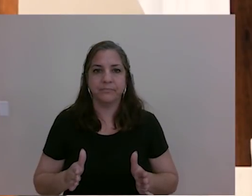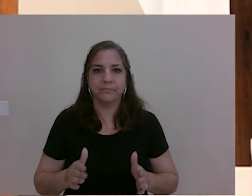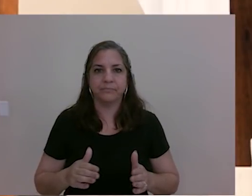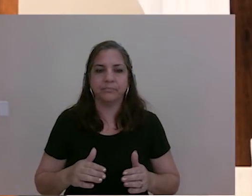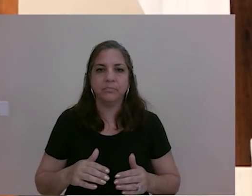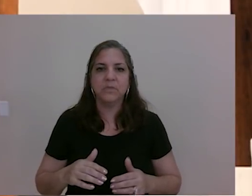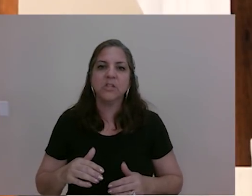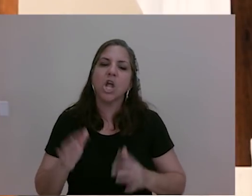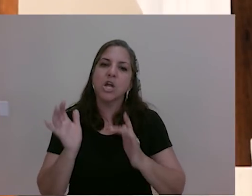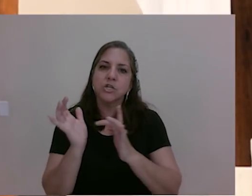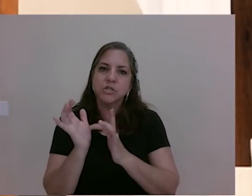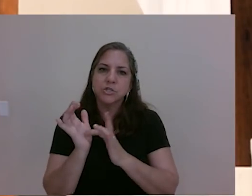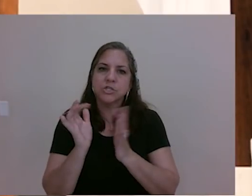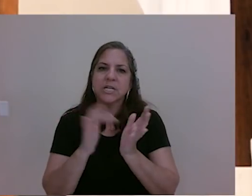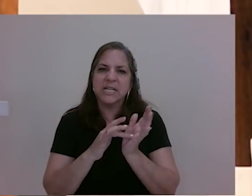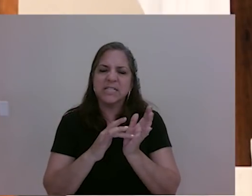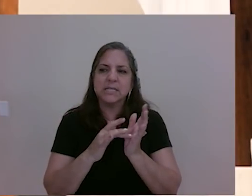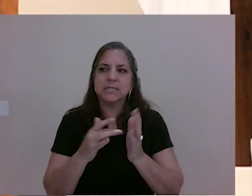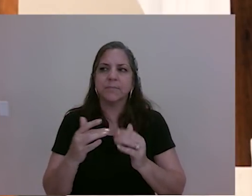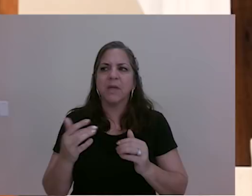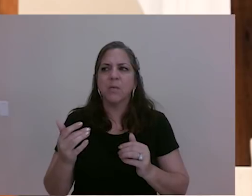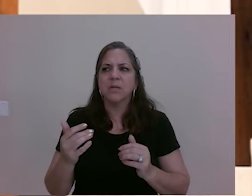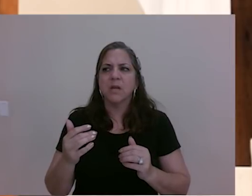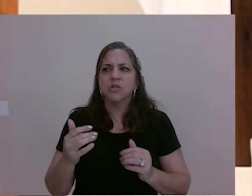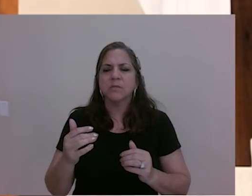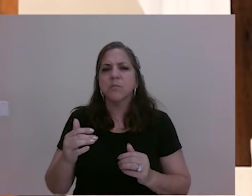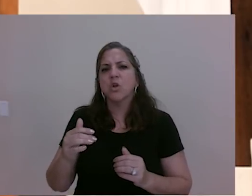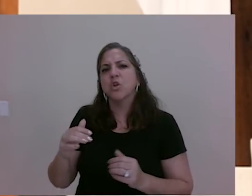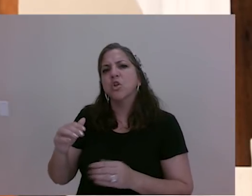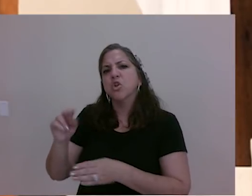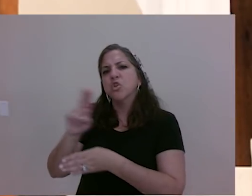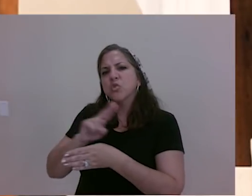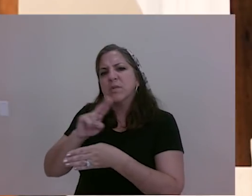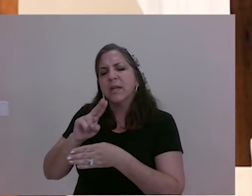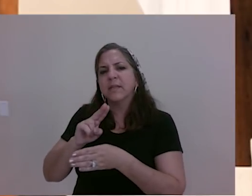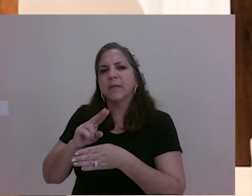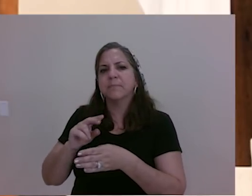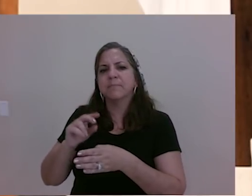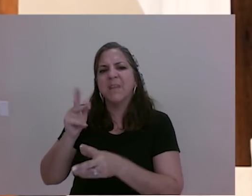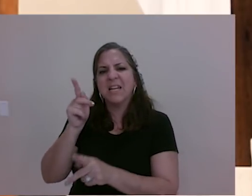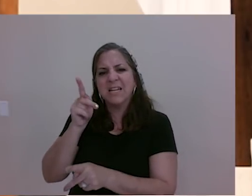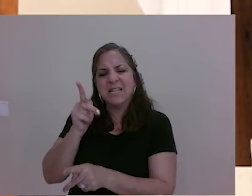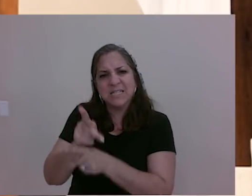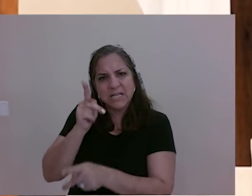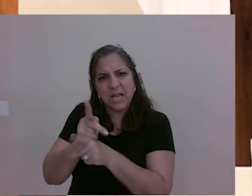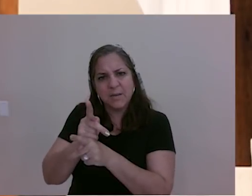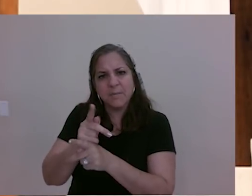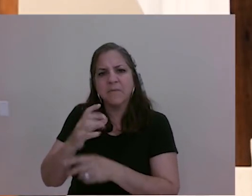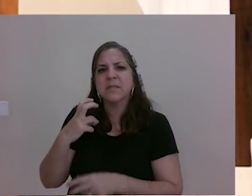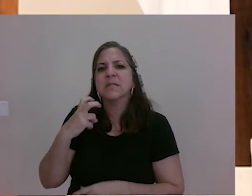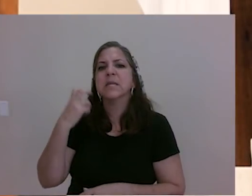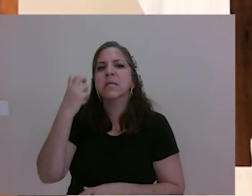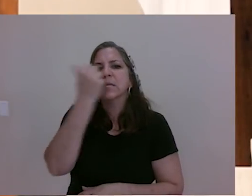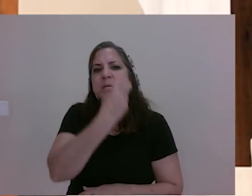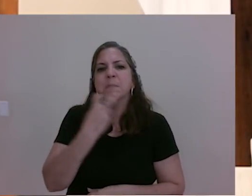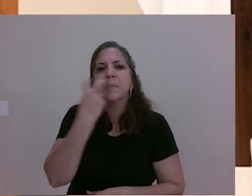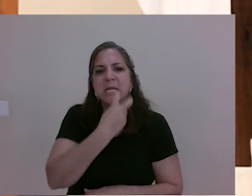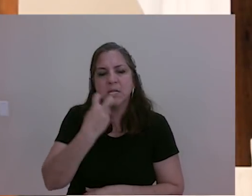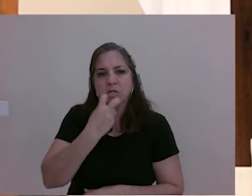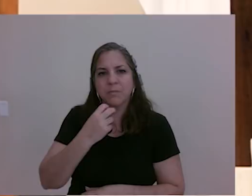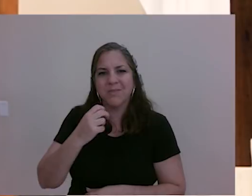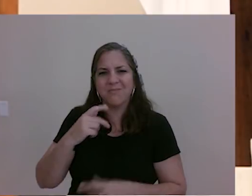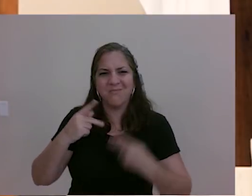Although Jesus used this figure of speech, the Pharisees did not realize what he was trying to tell them.